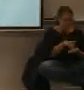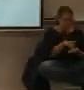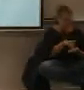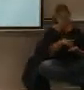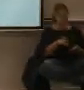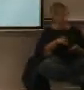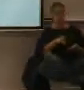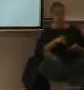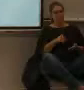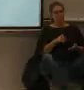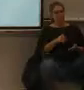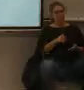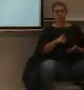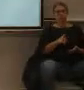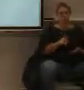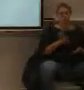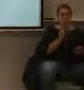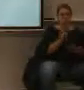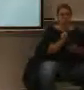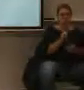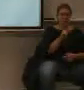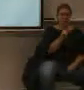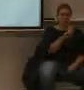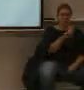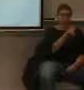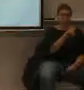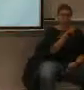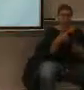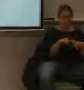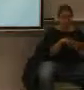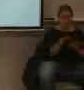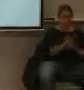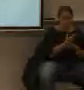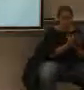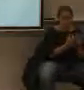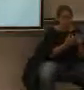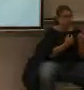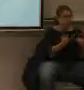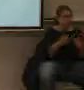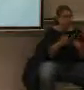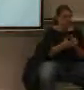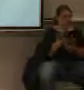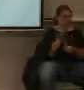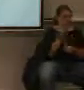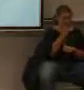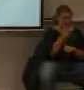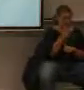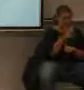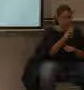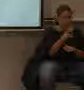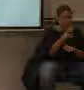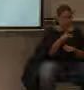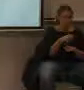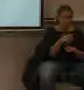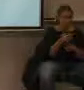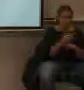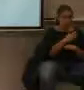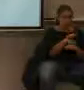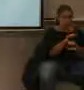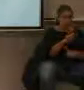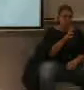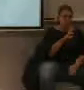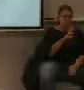low concentration. And so atrazine is still being used? Yeah, it's still the most common compound, I think, that's used on